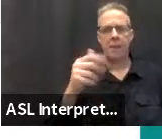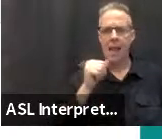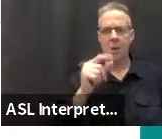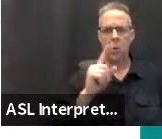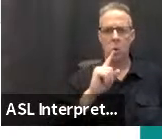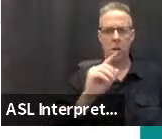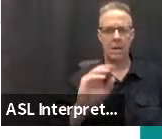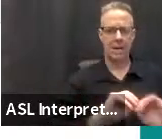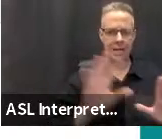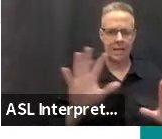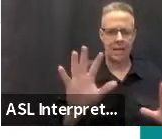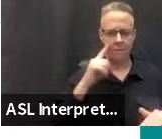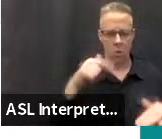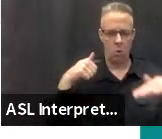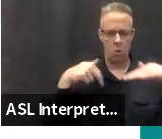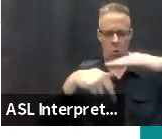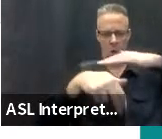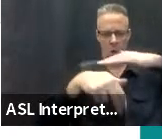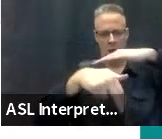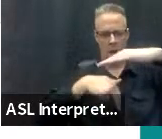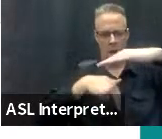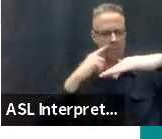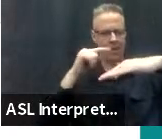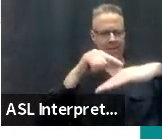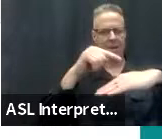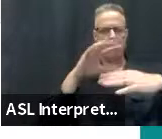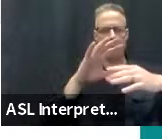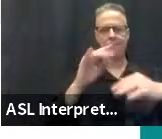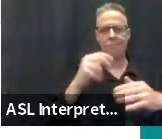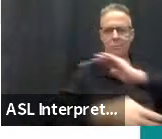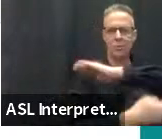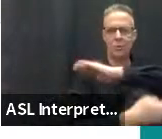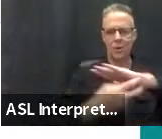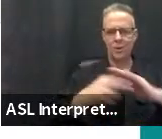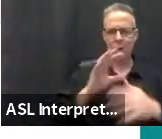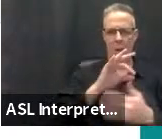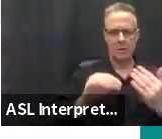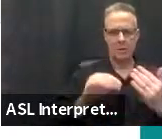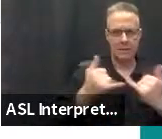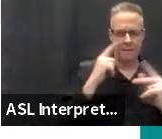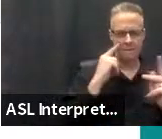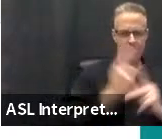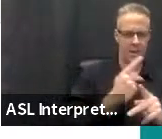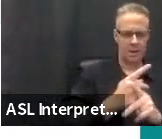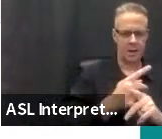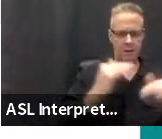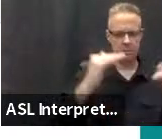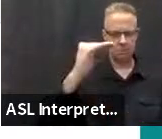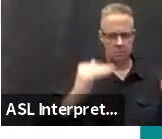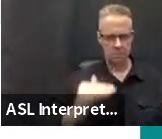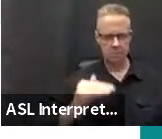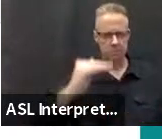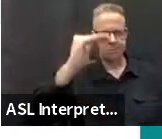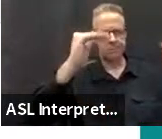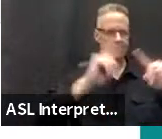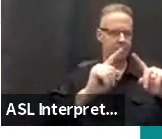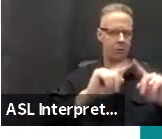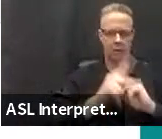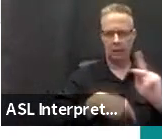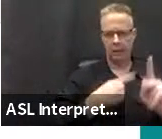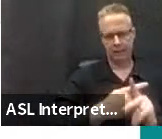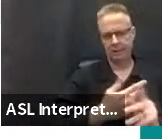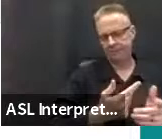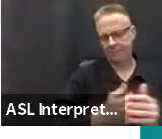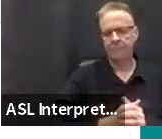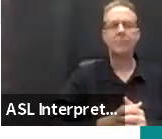clear definitive answer quite yet, because the bridge options are still being explored. So what we do know